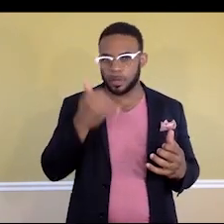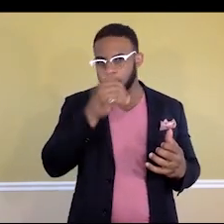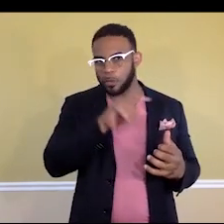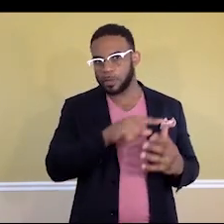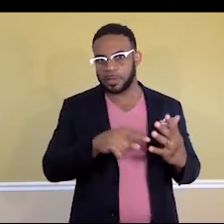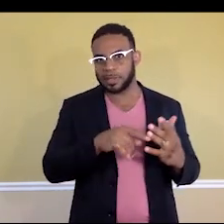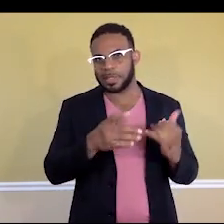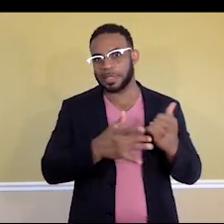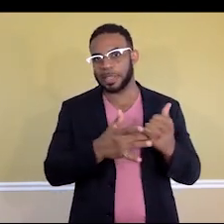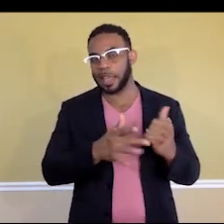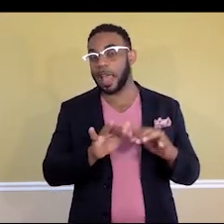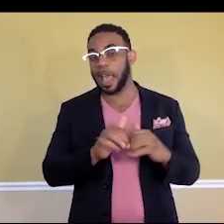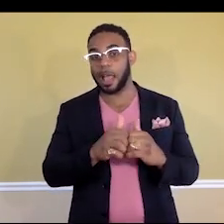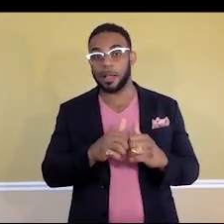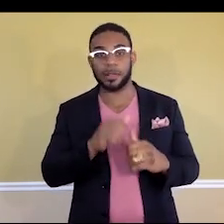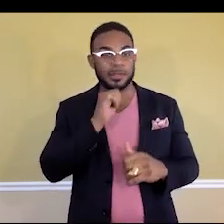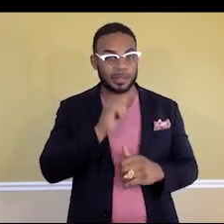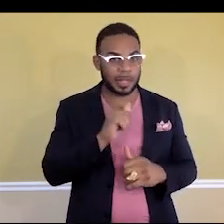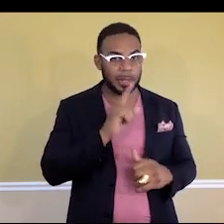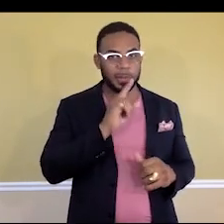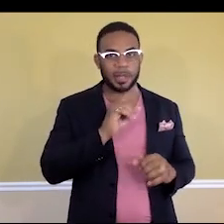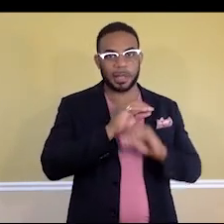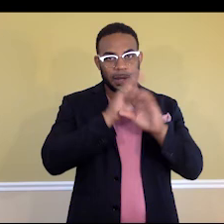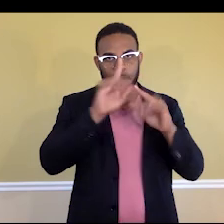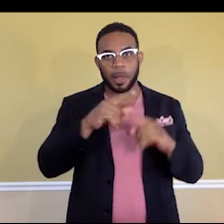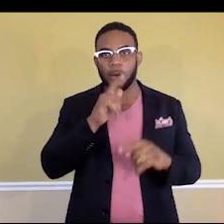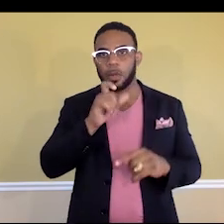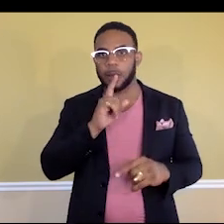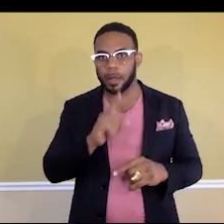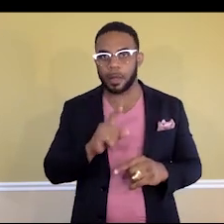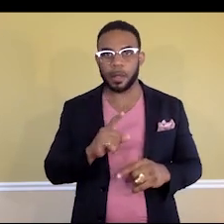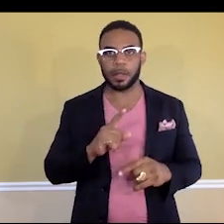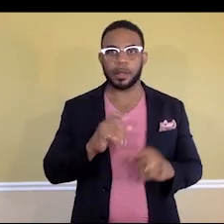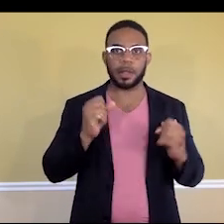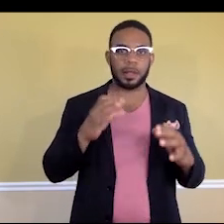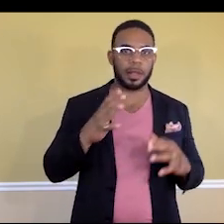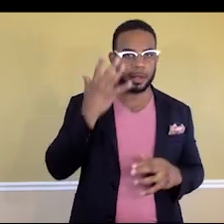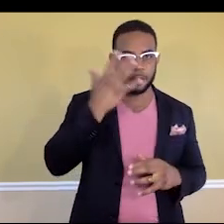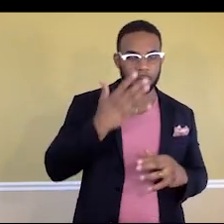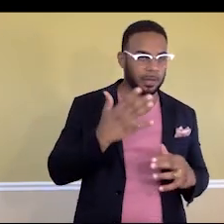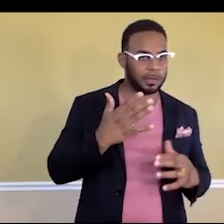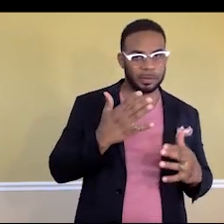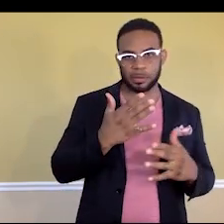by not being clear about who they are. There's a lot of facial